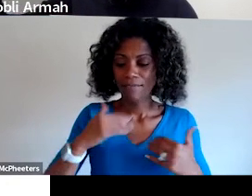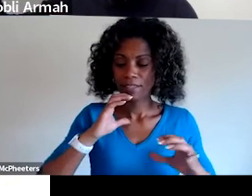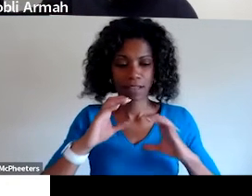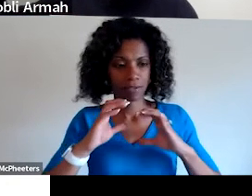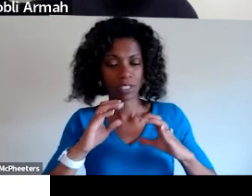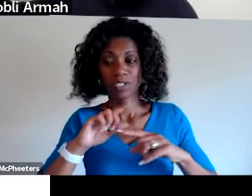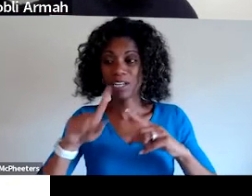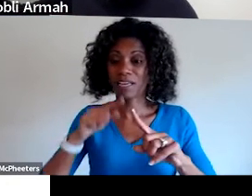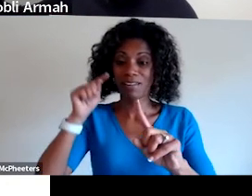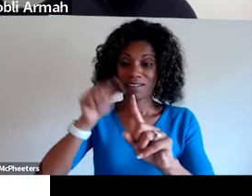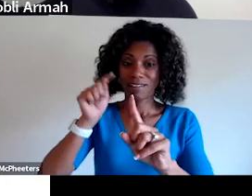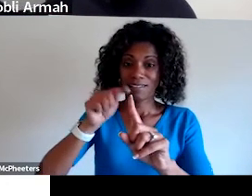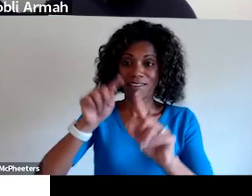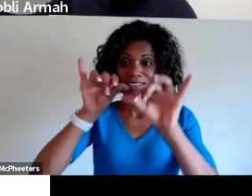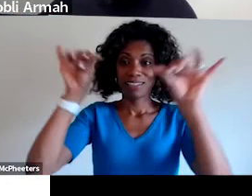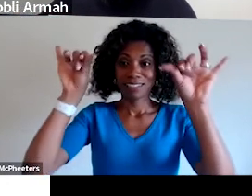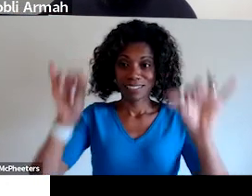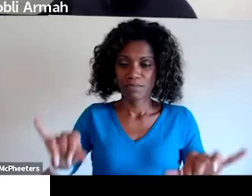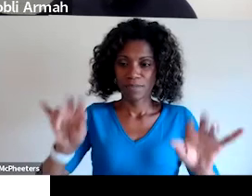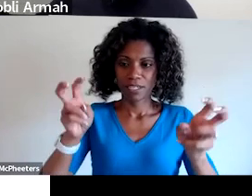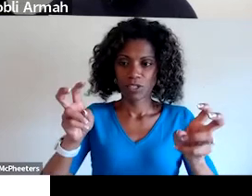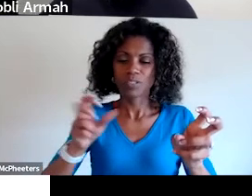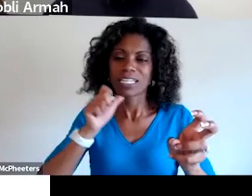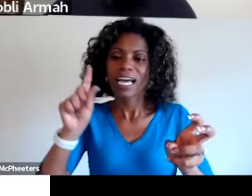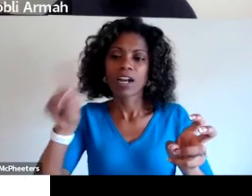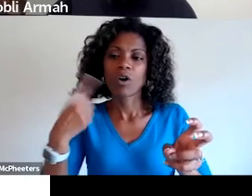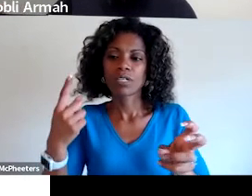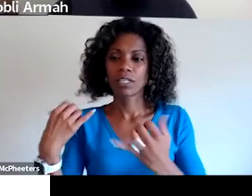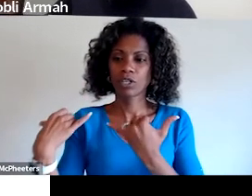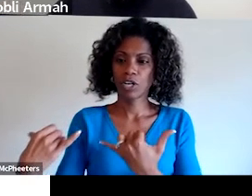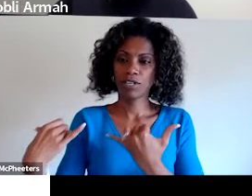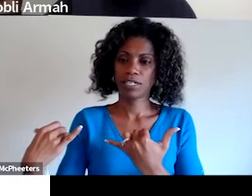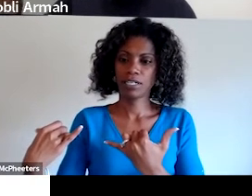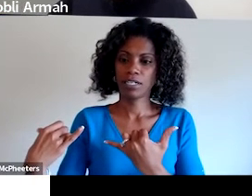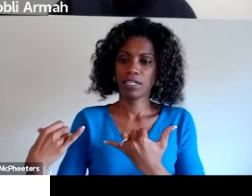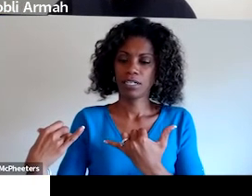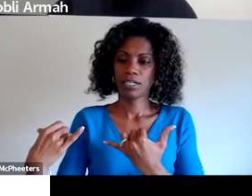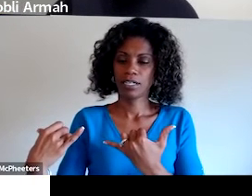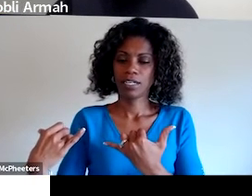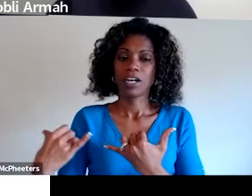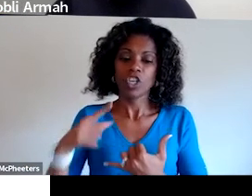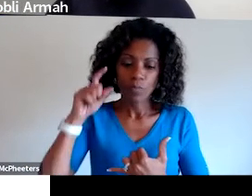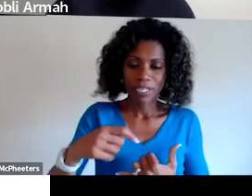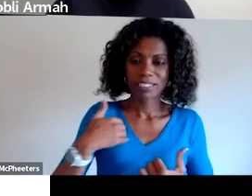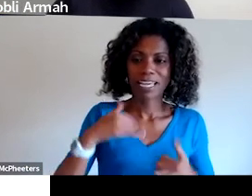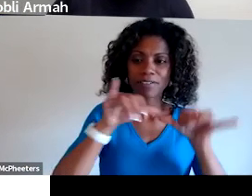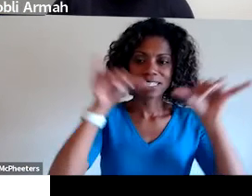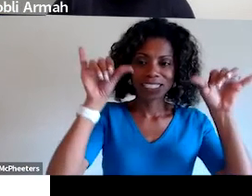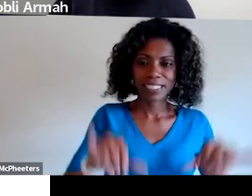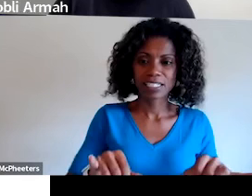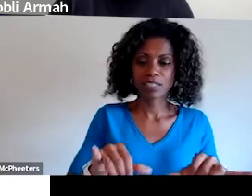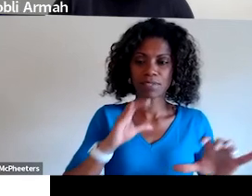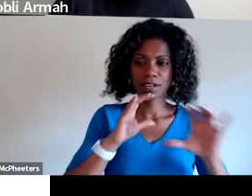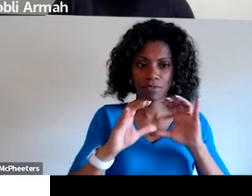systemic issue, not just about the current event. You got to have a systems conversation. The reason you have to have a